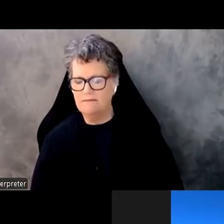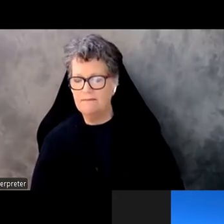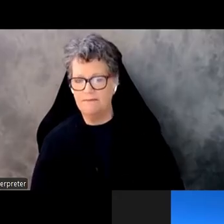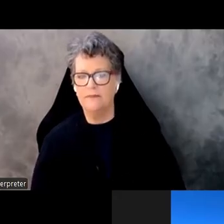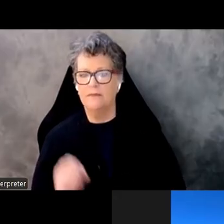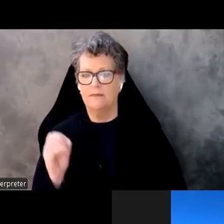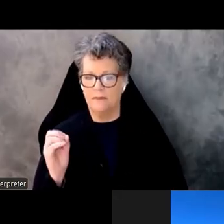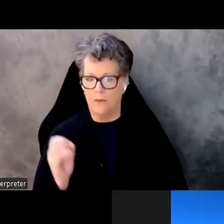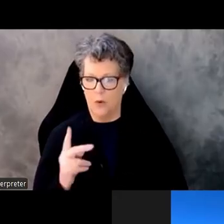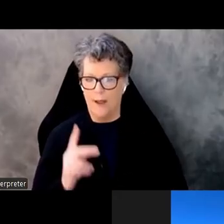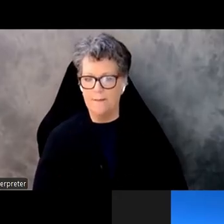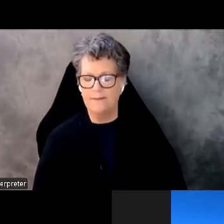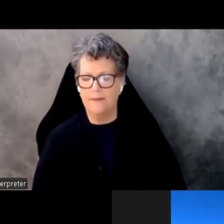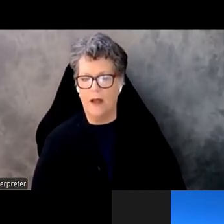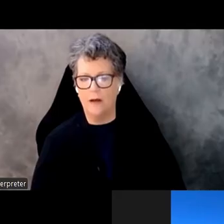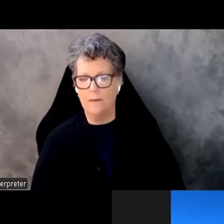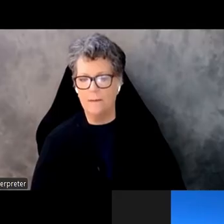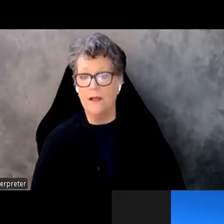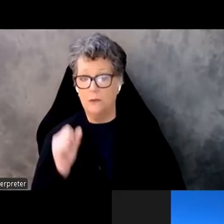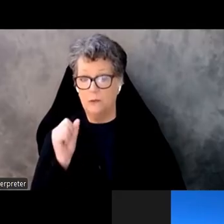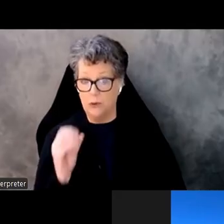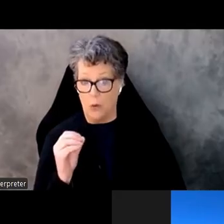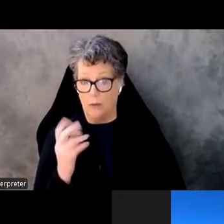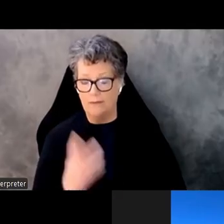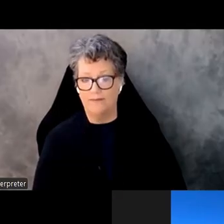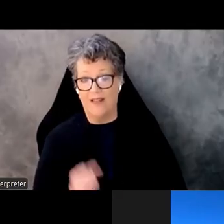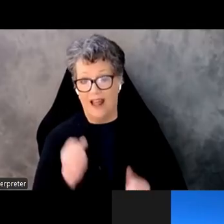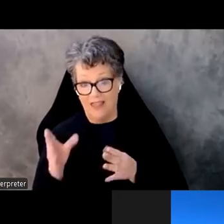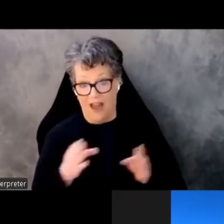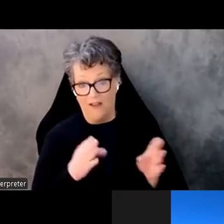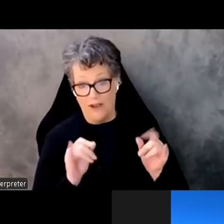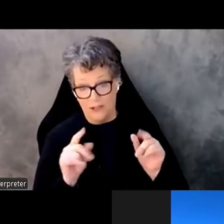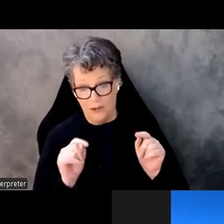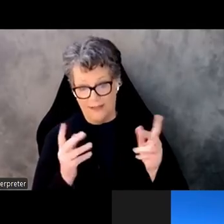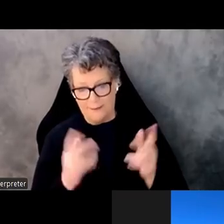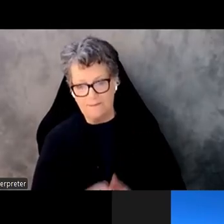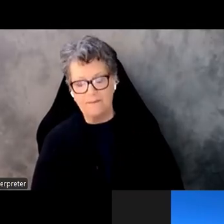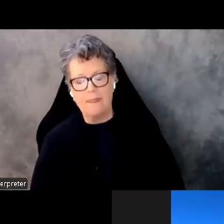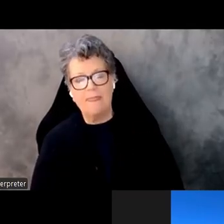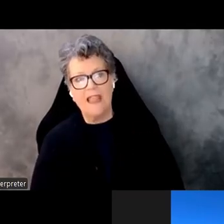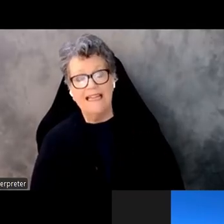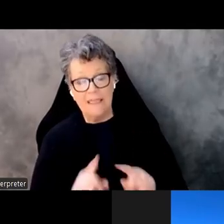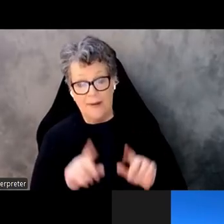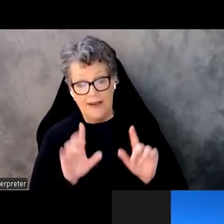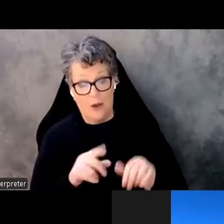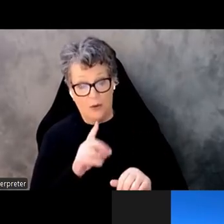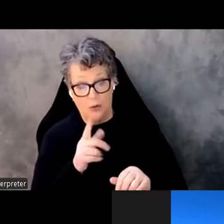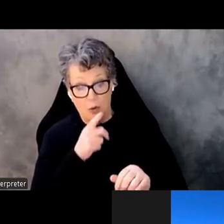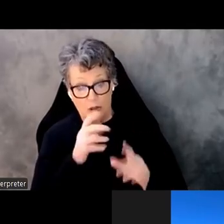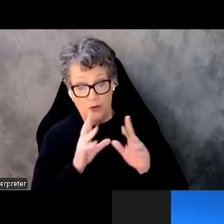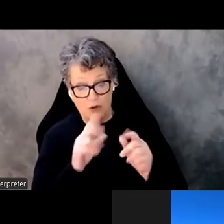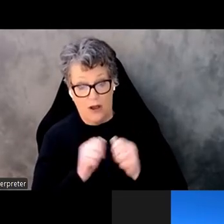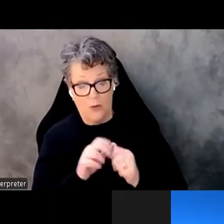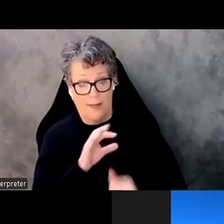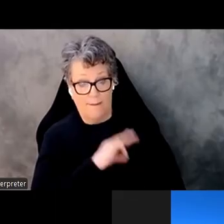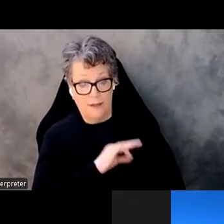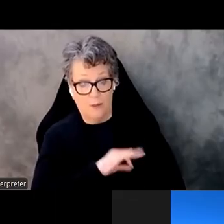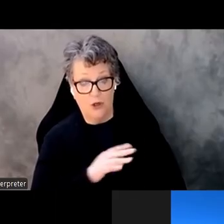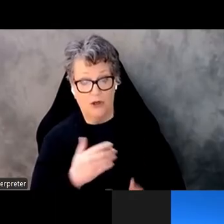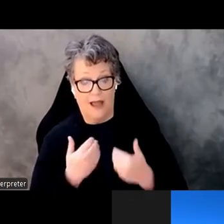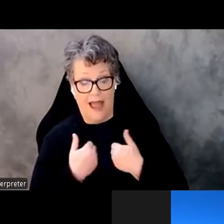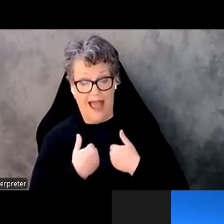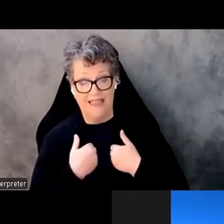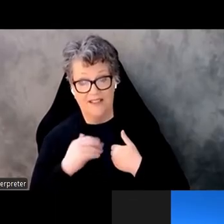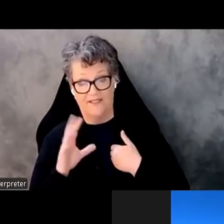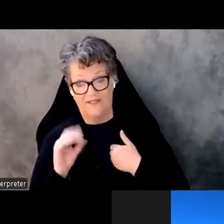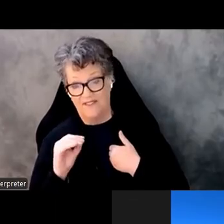Okay. So, a lot of ways to do this. Depending on who you talk to, Pittsburgh has